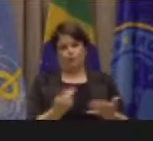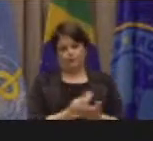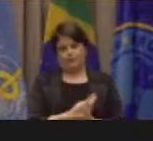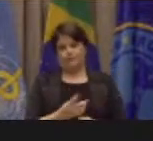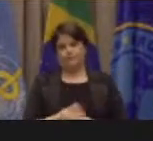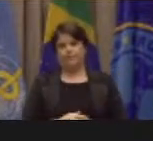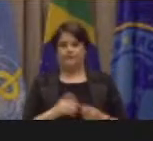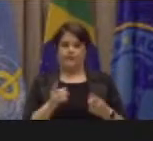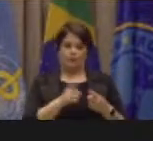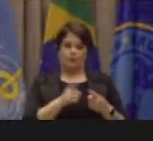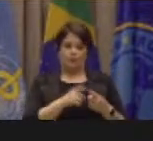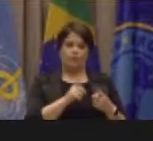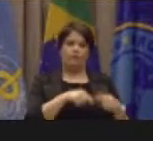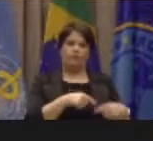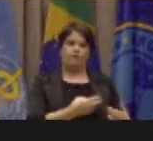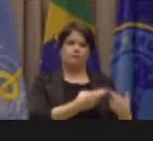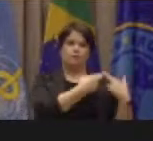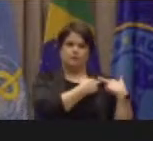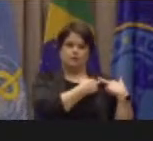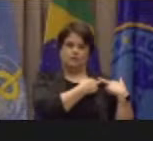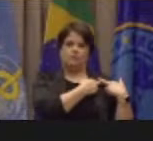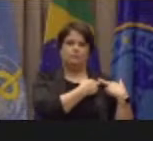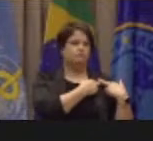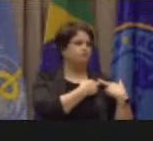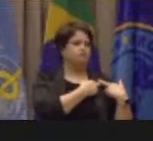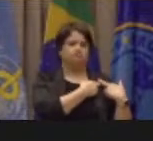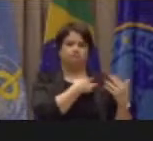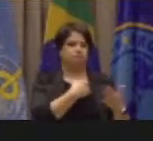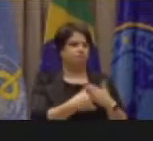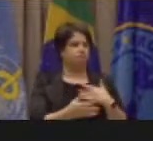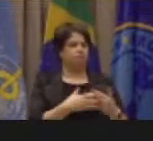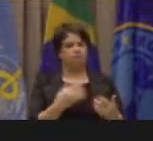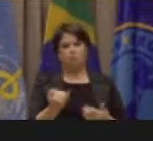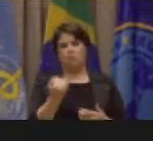event. One is responsibility.